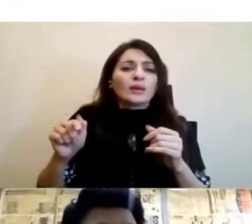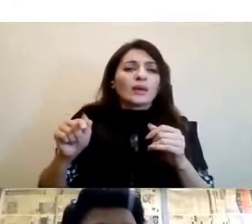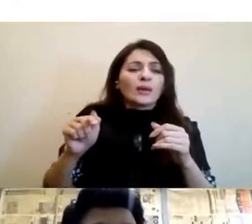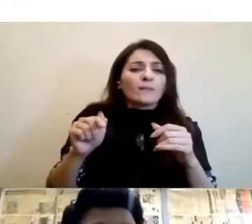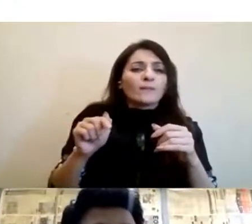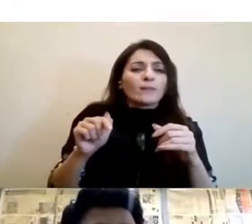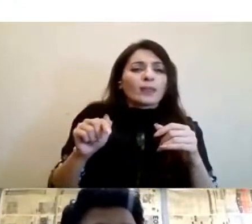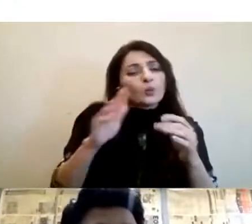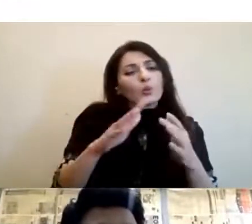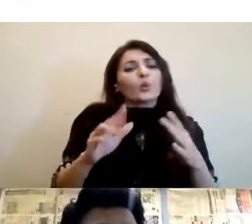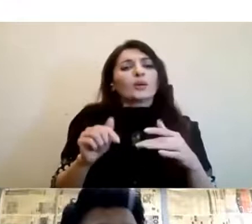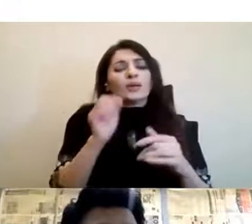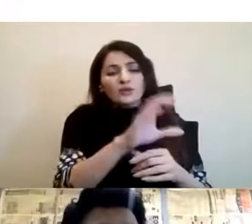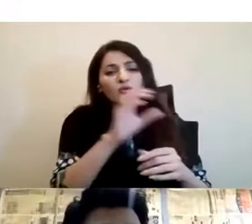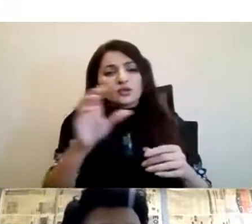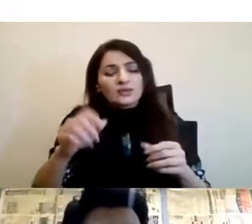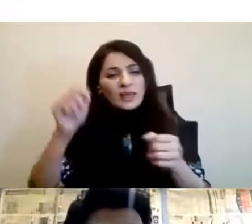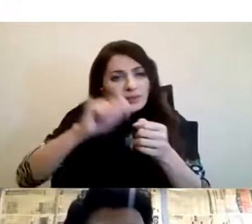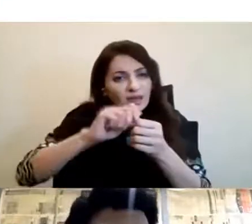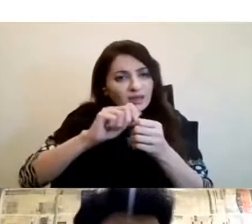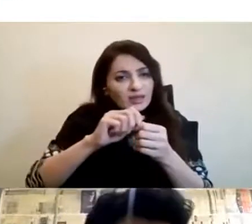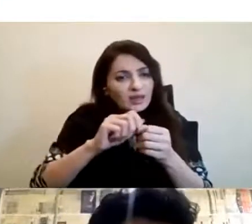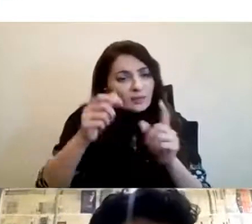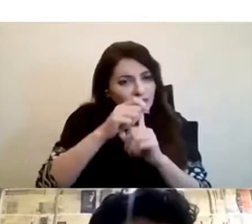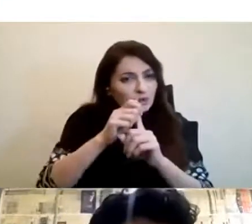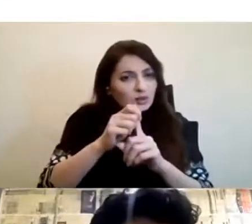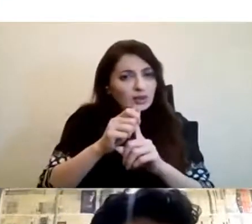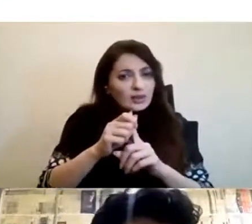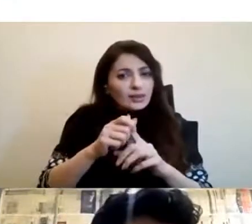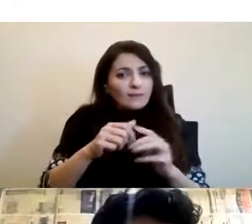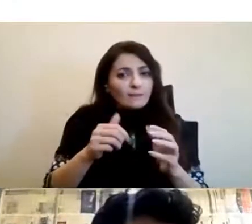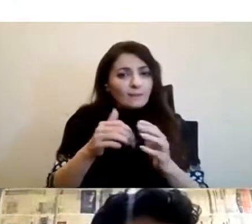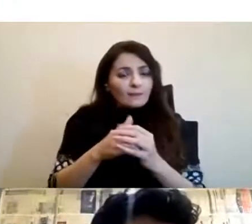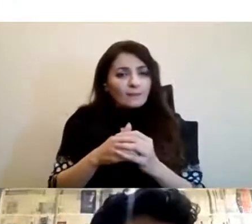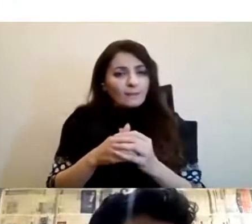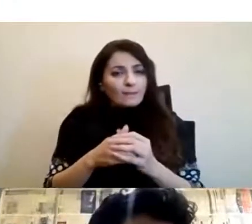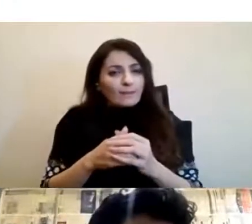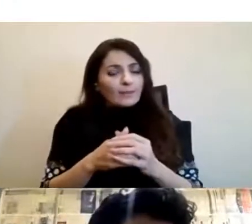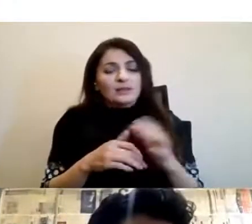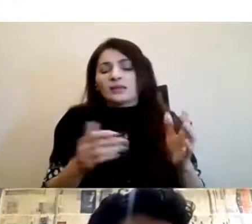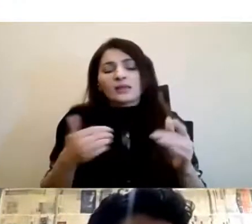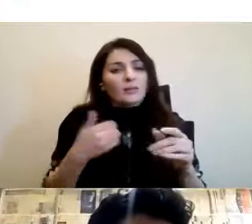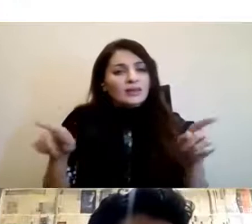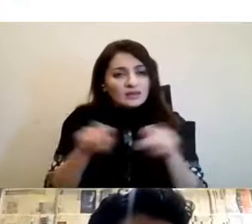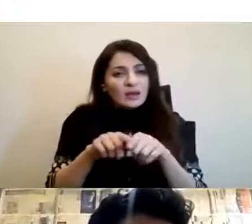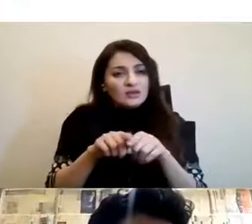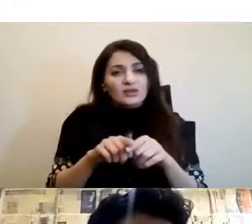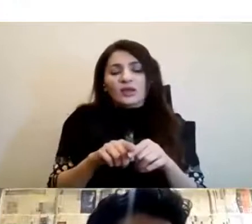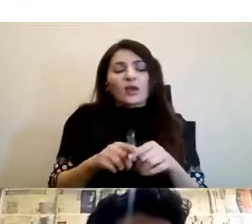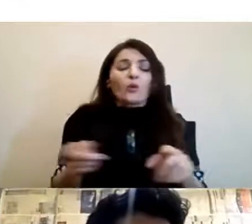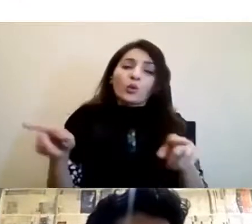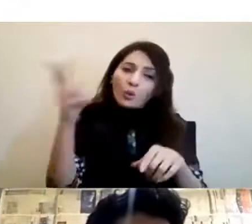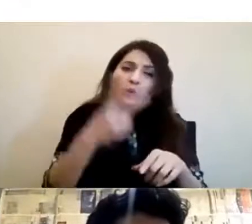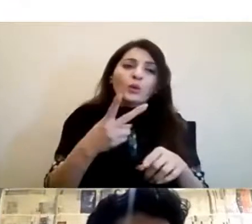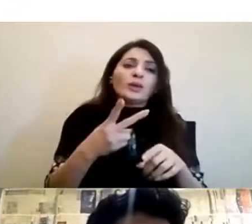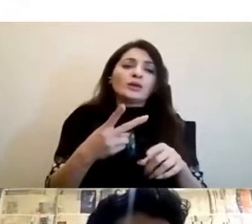bill. So those are the kinds of things where we have a value add for both the partners as well as for the customers to be